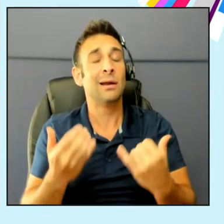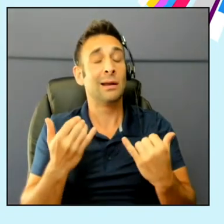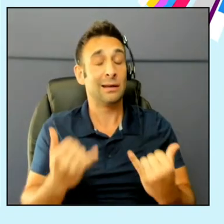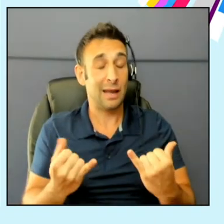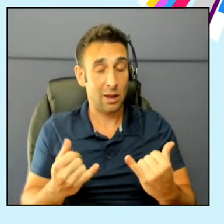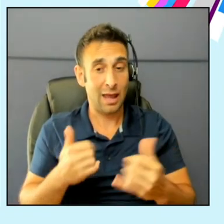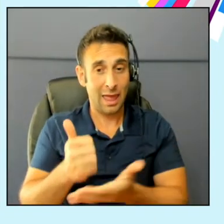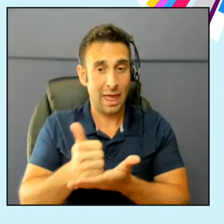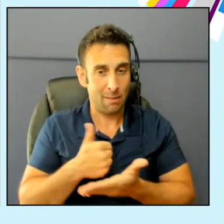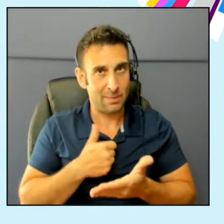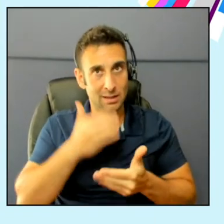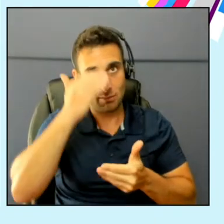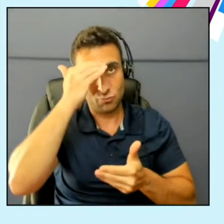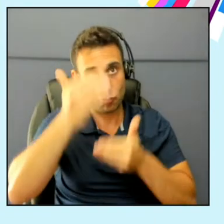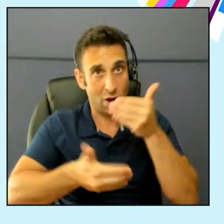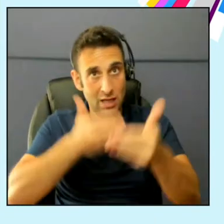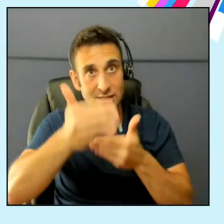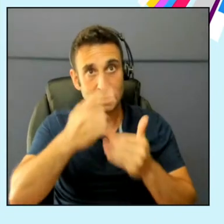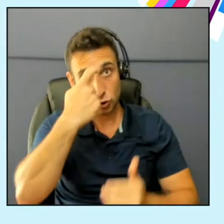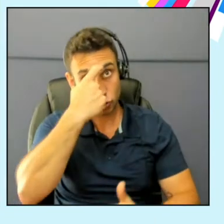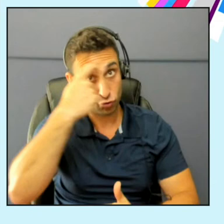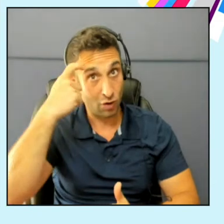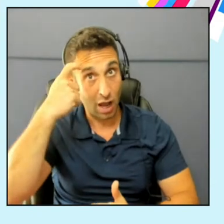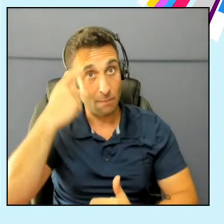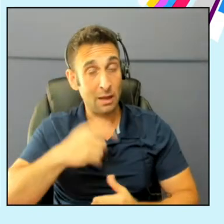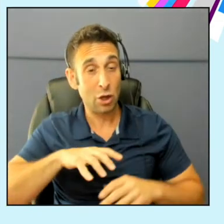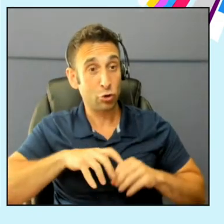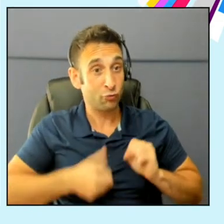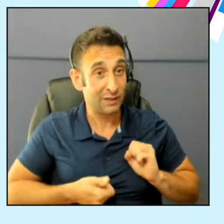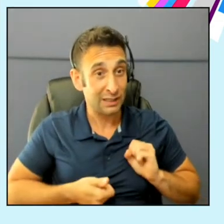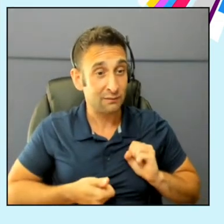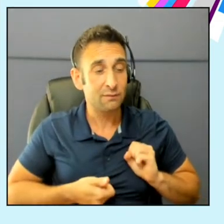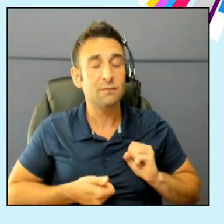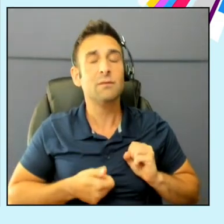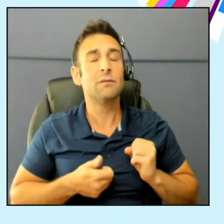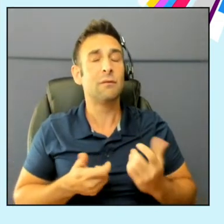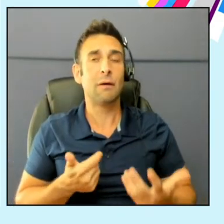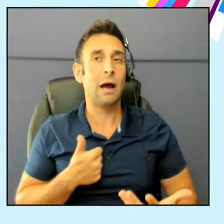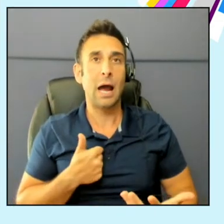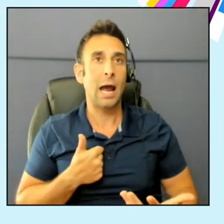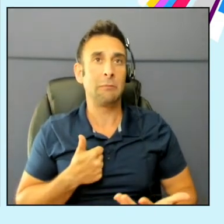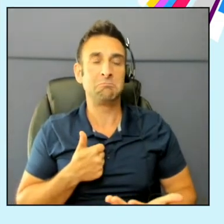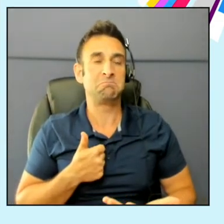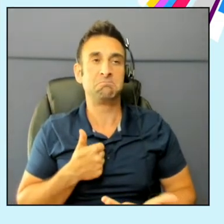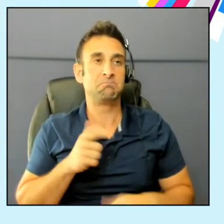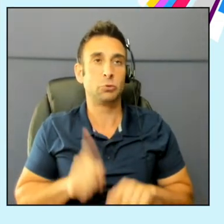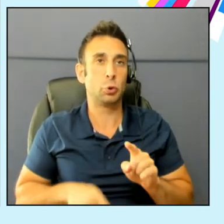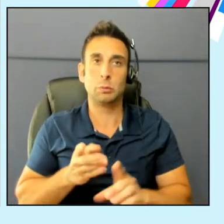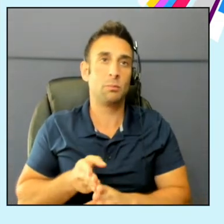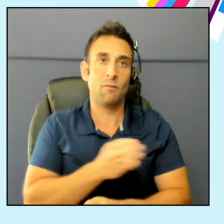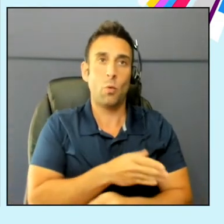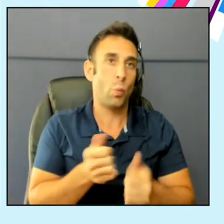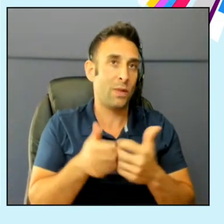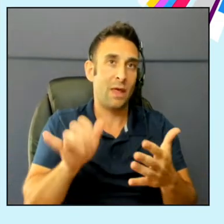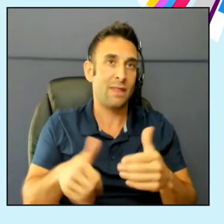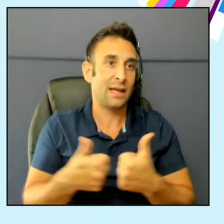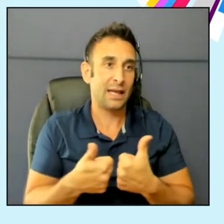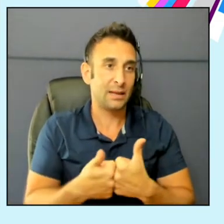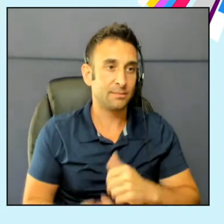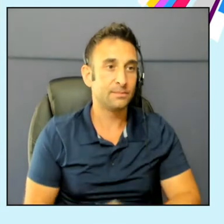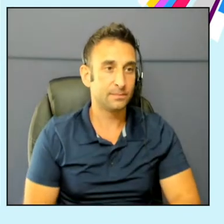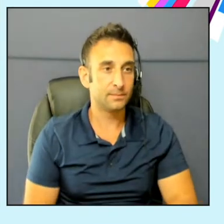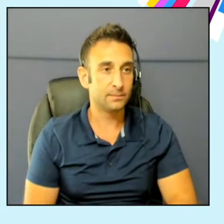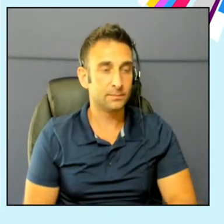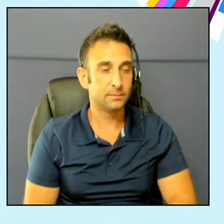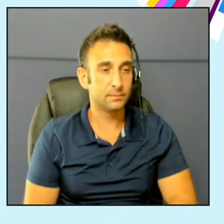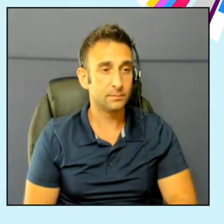trauma and the grief I was going through in a way that I don't think I would have been able to without it. Stories